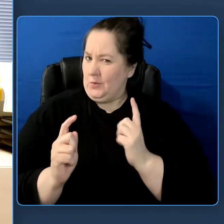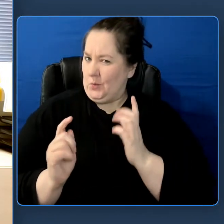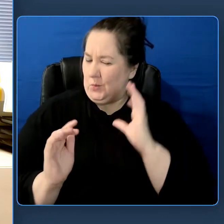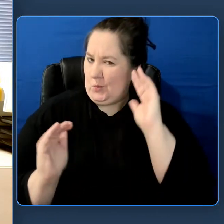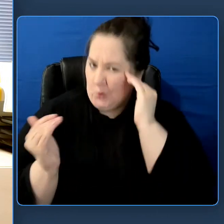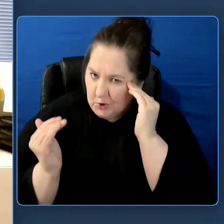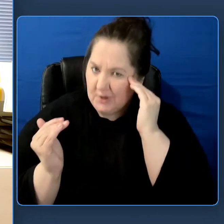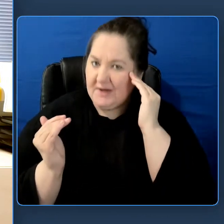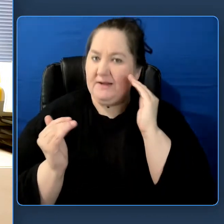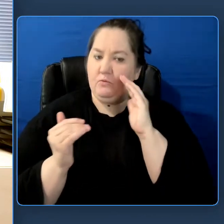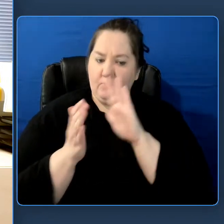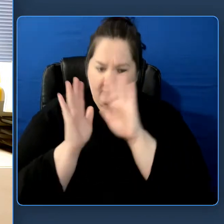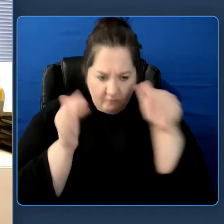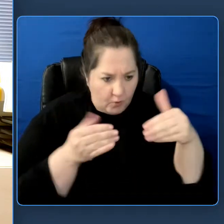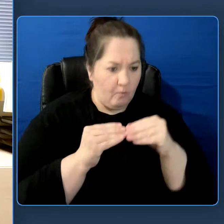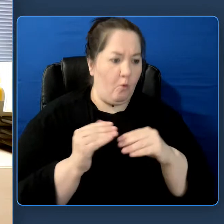become